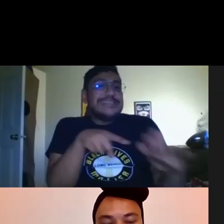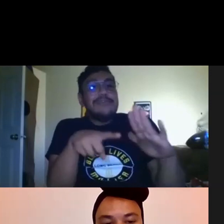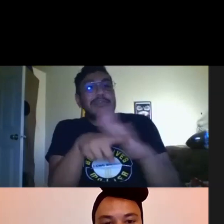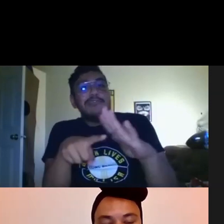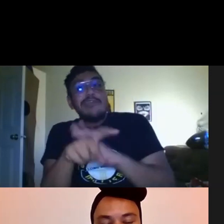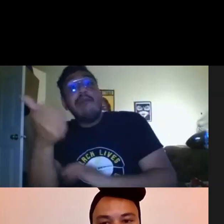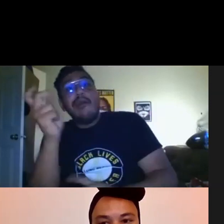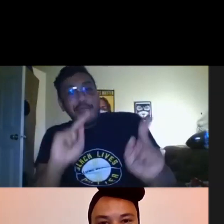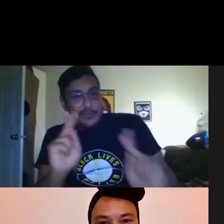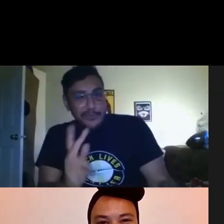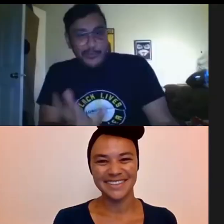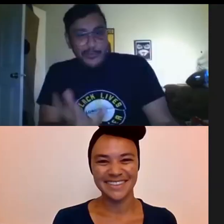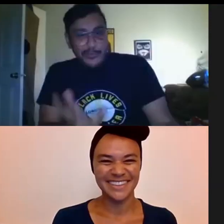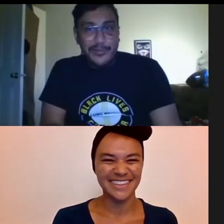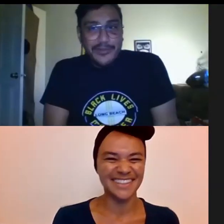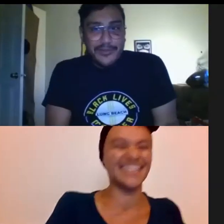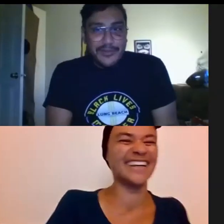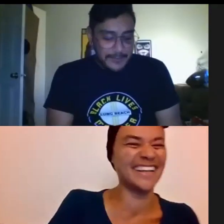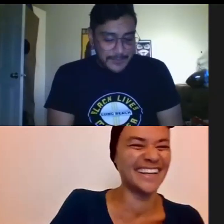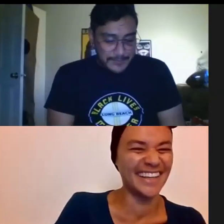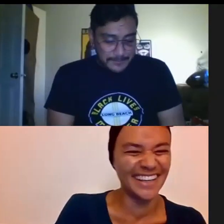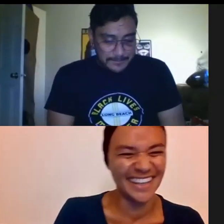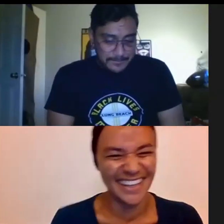Well, you don't talk like you write.